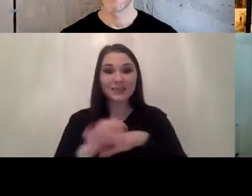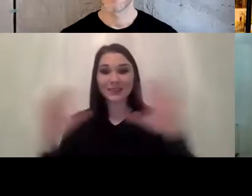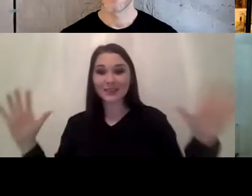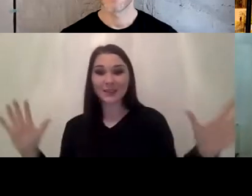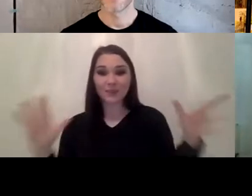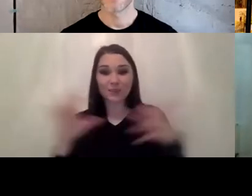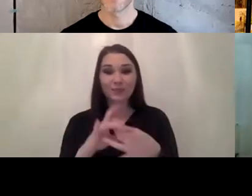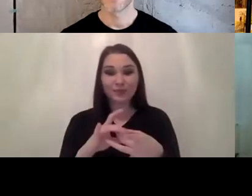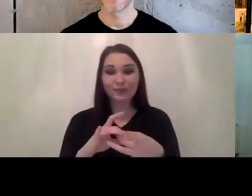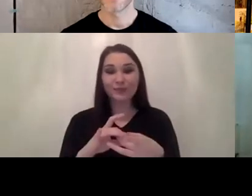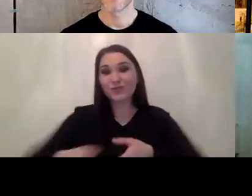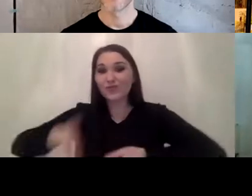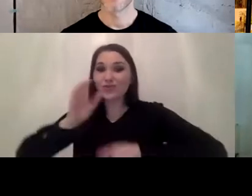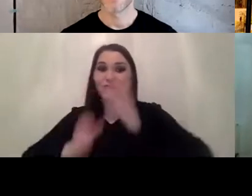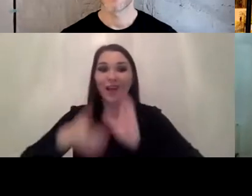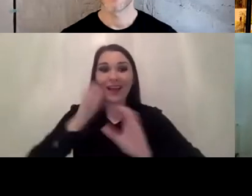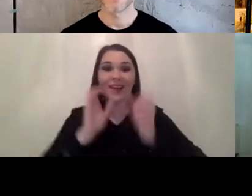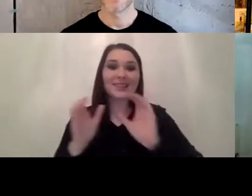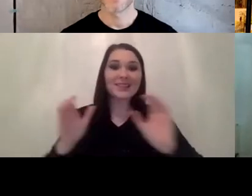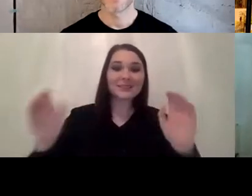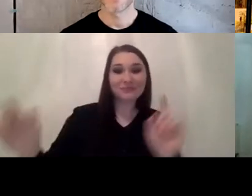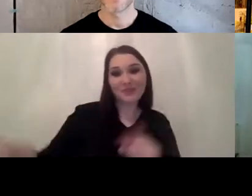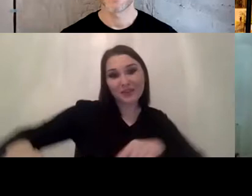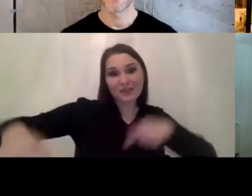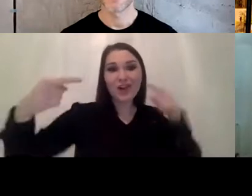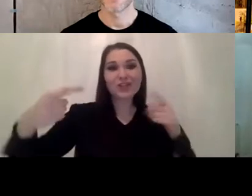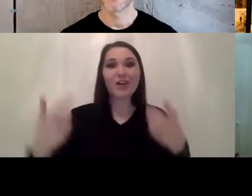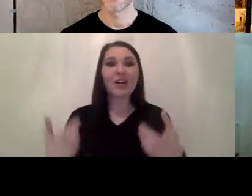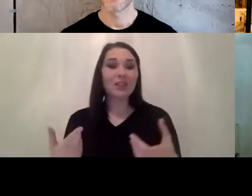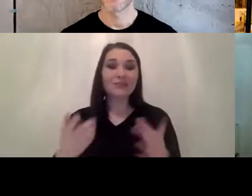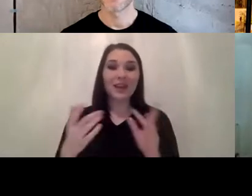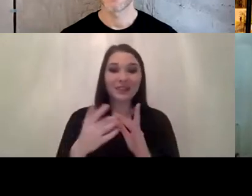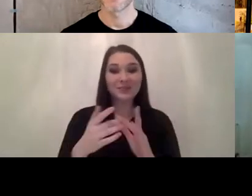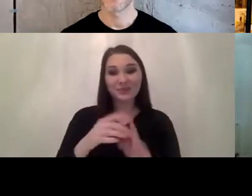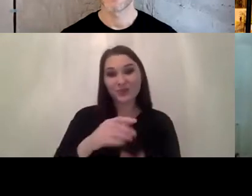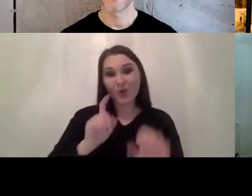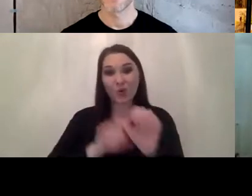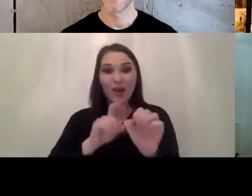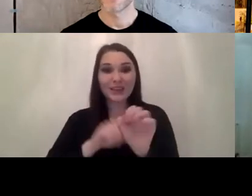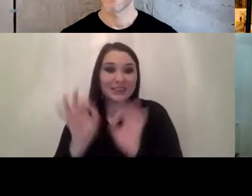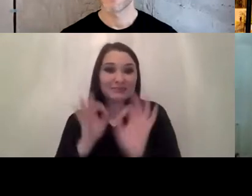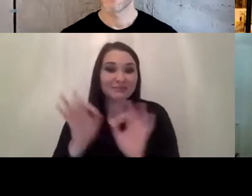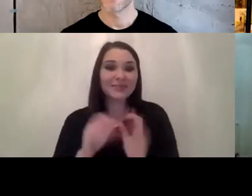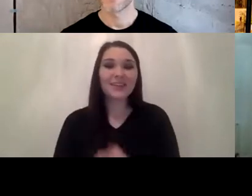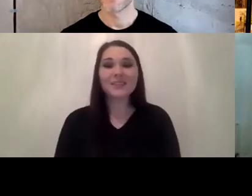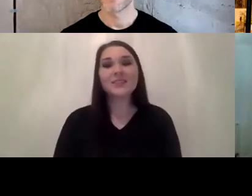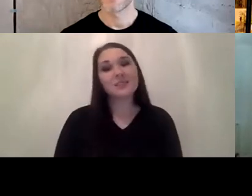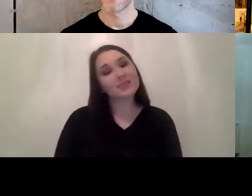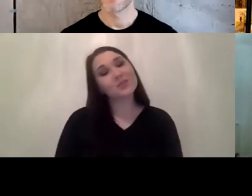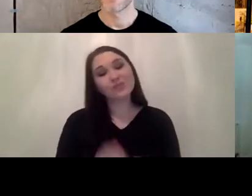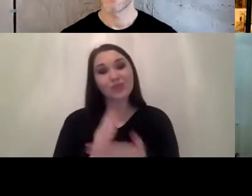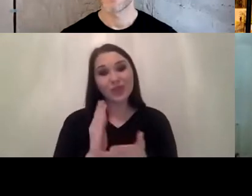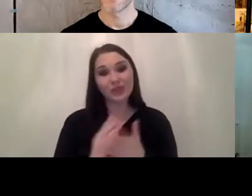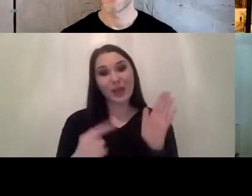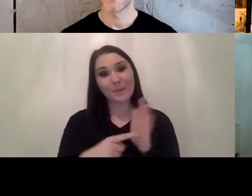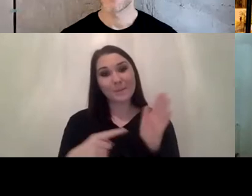remote drinks that they brought along and stuff, and done that over a quiz. So I think that's really important, that